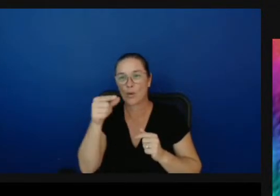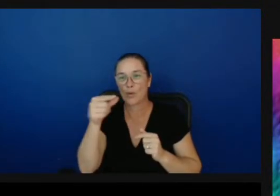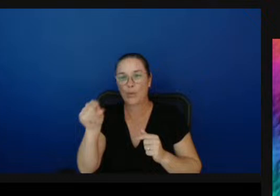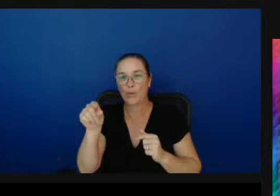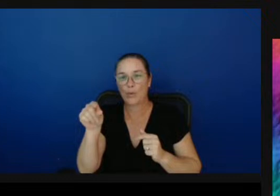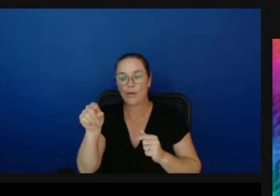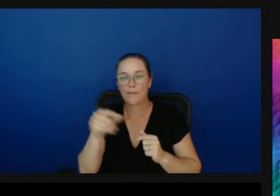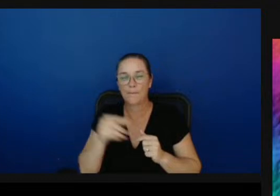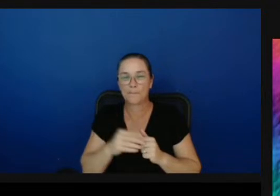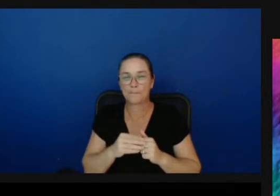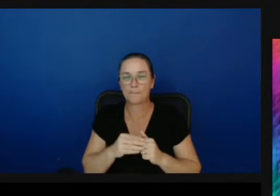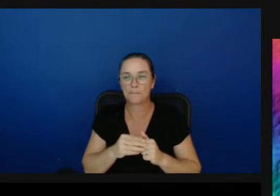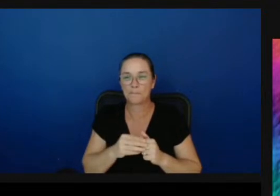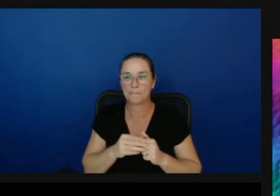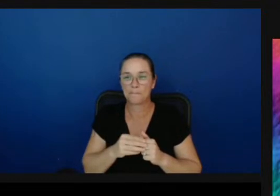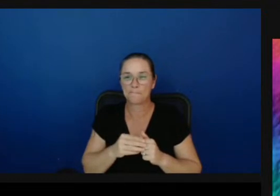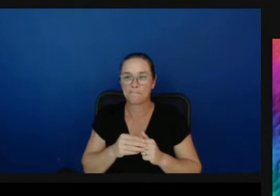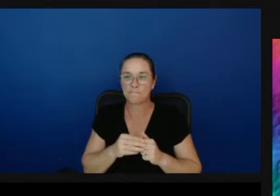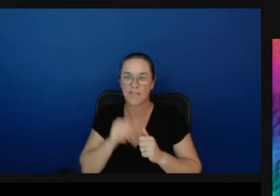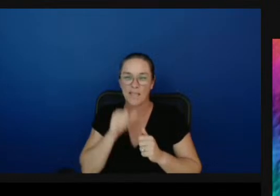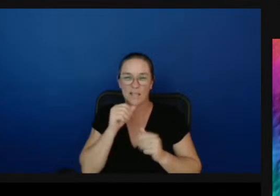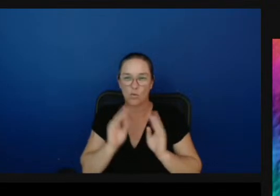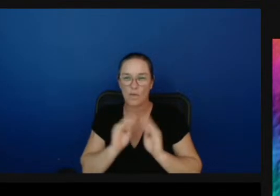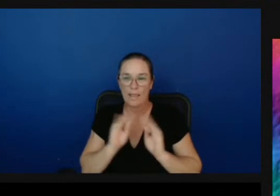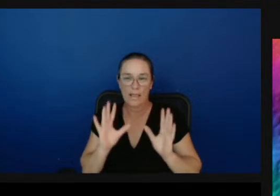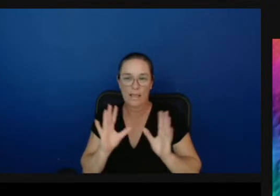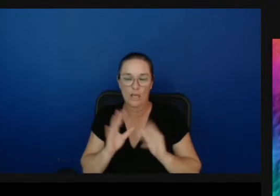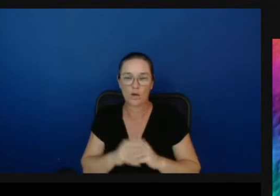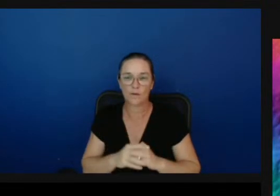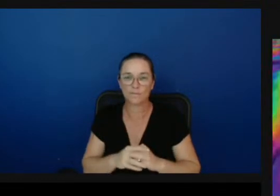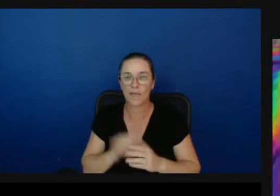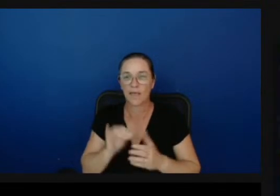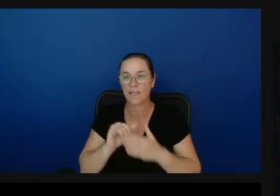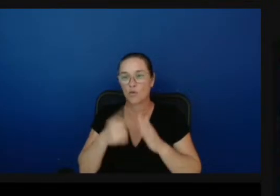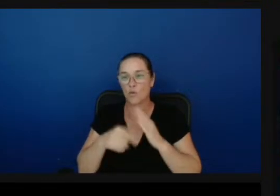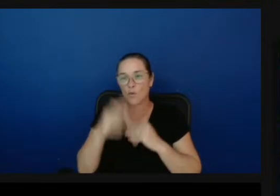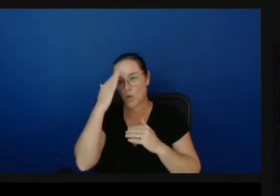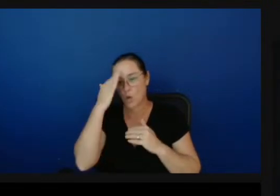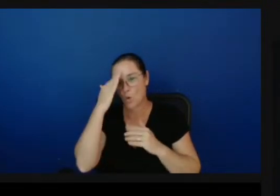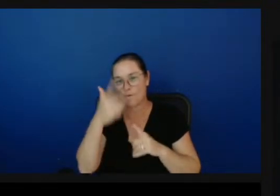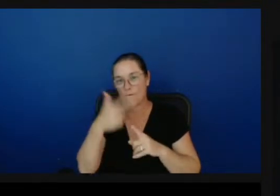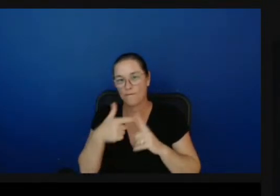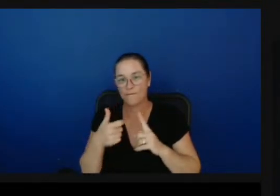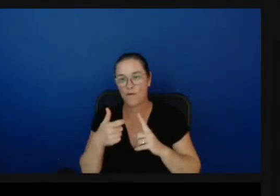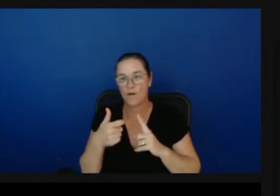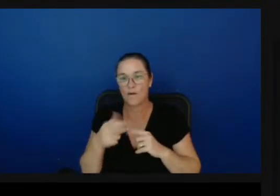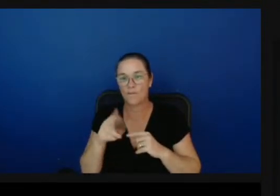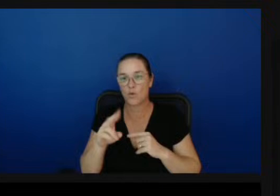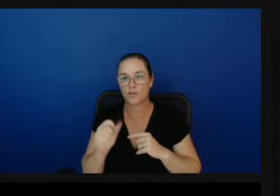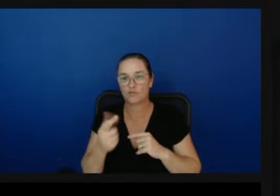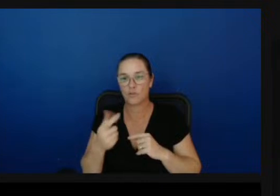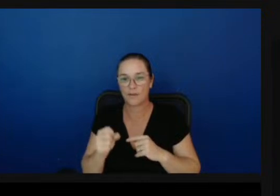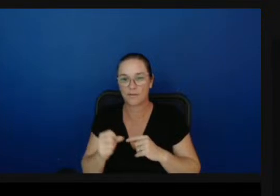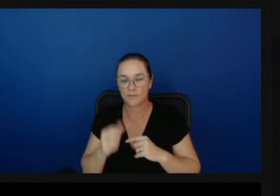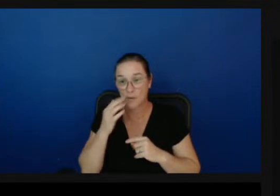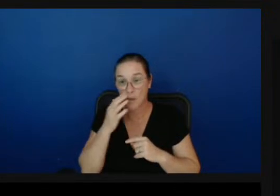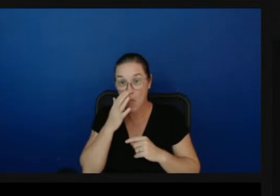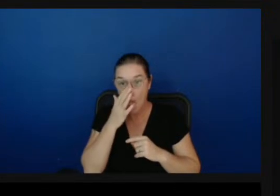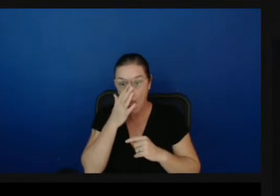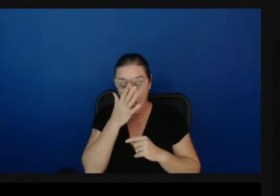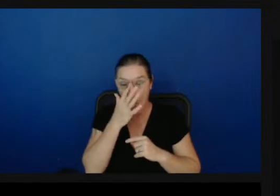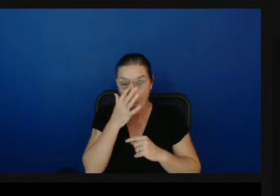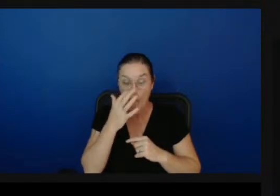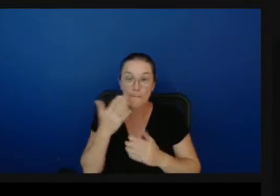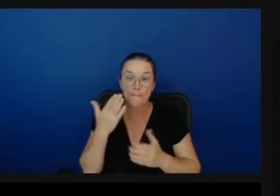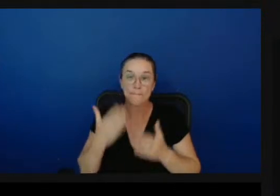but they're not really picking up too clear. Right? But that's what we know from the USGS data set. Intrusion was centered down here. And otherwise, what you